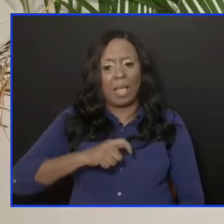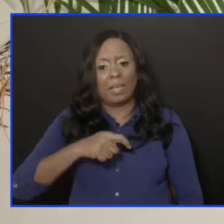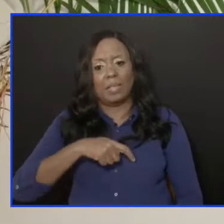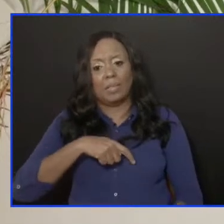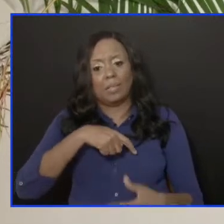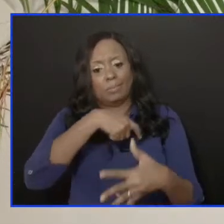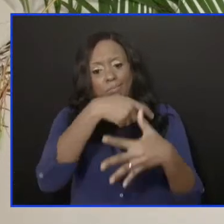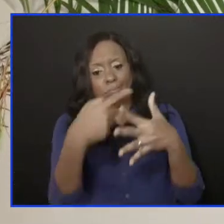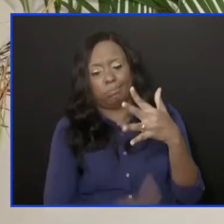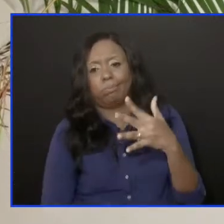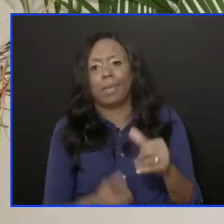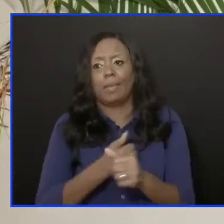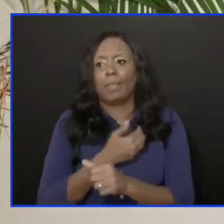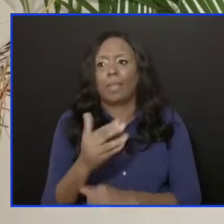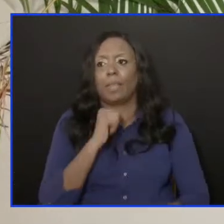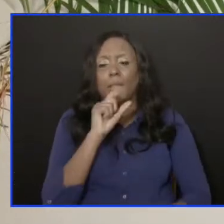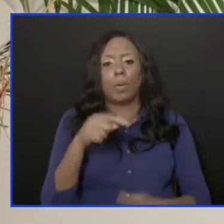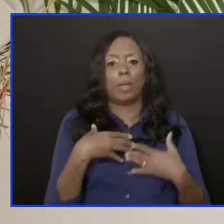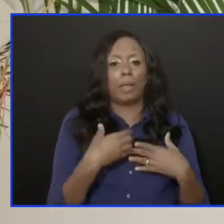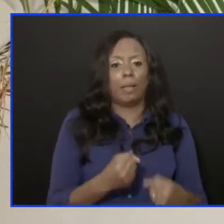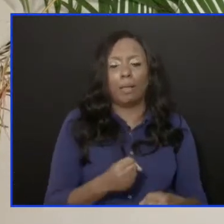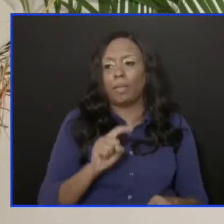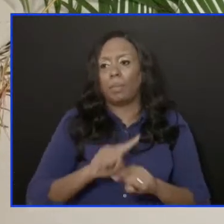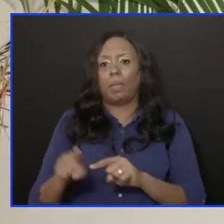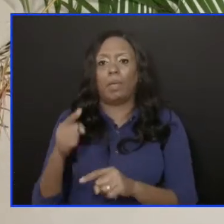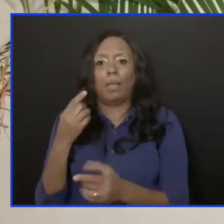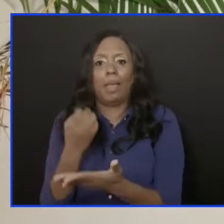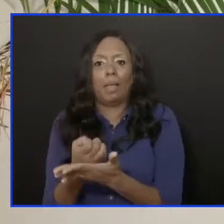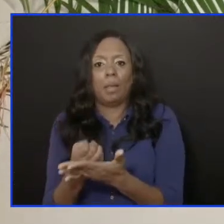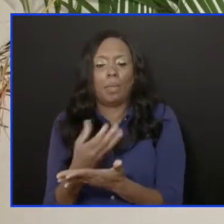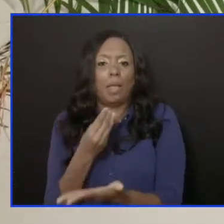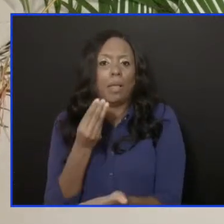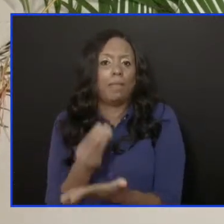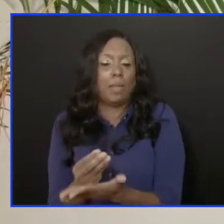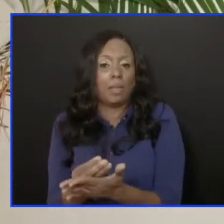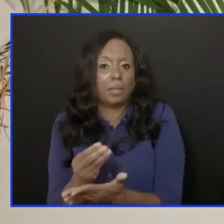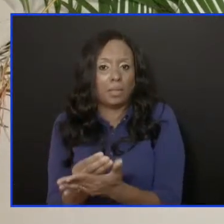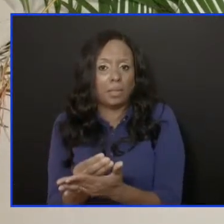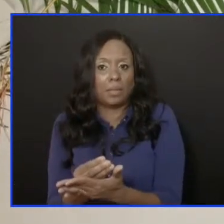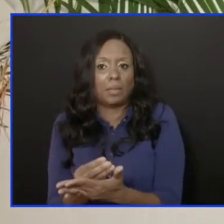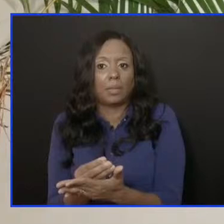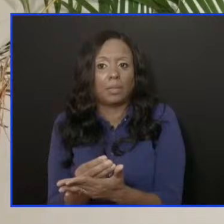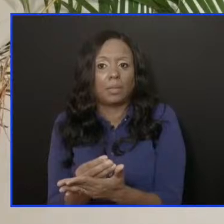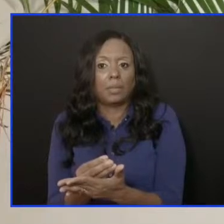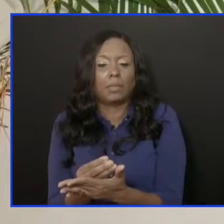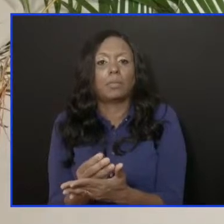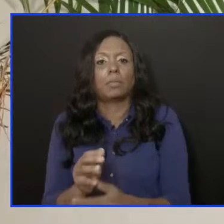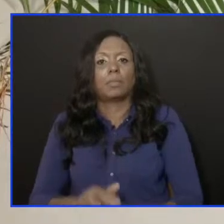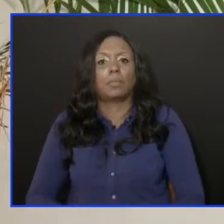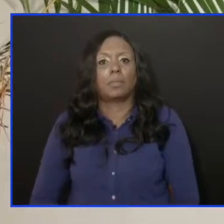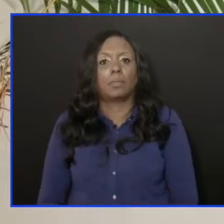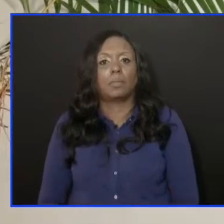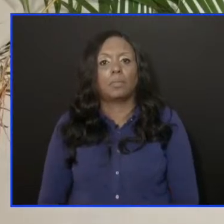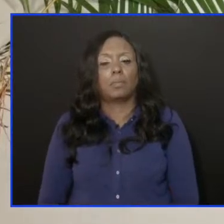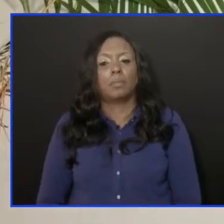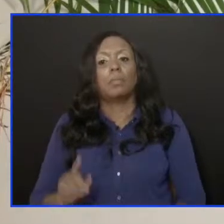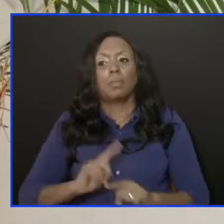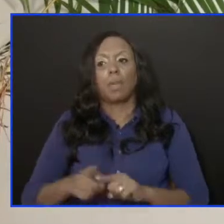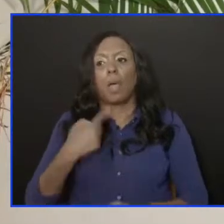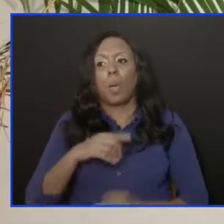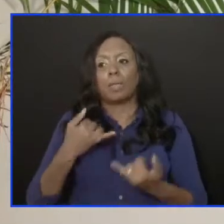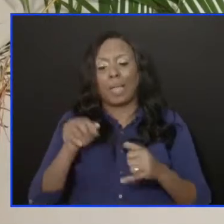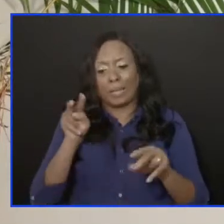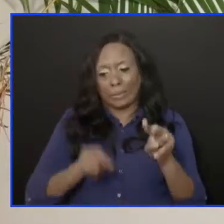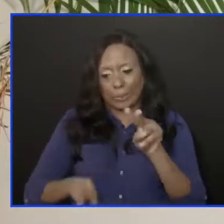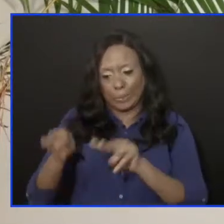not just health, but economic and financial and everything as well. But we are more conservative with respect to healthcare.